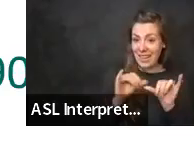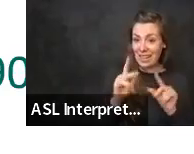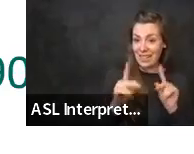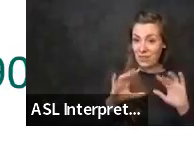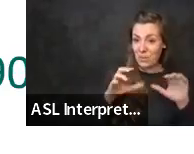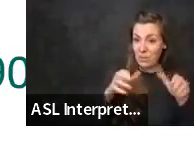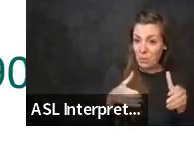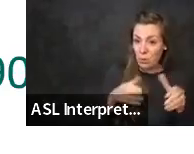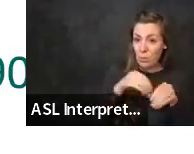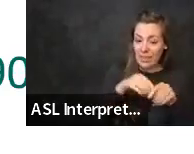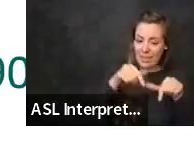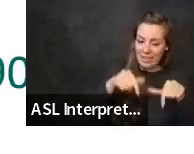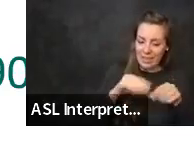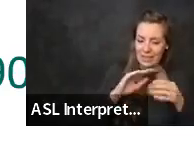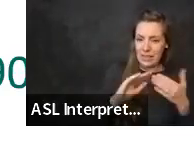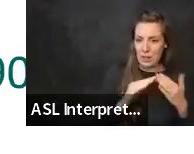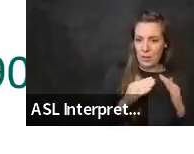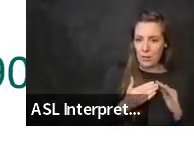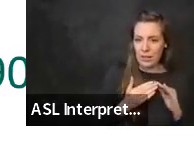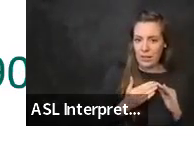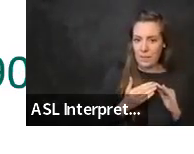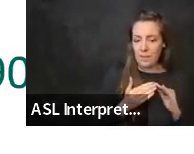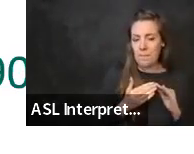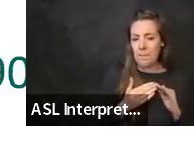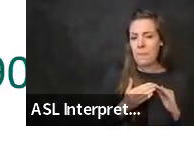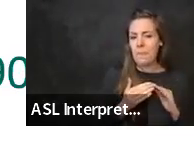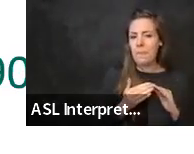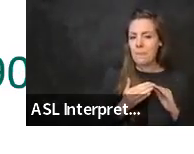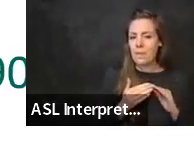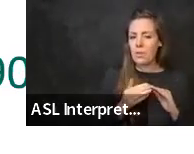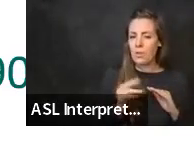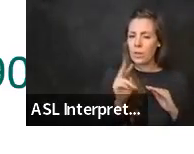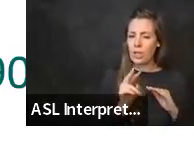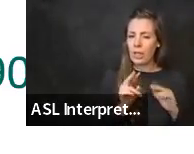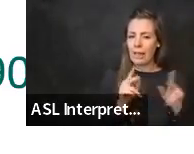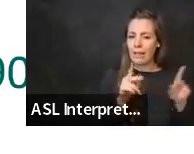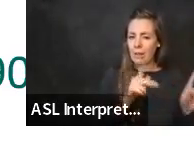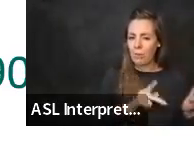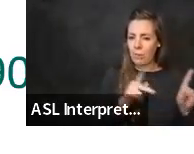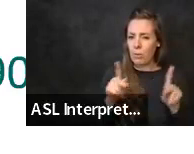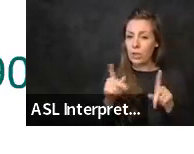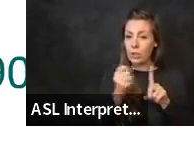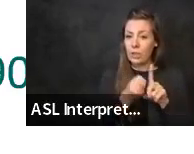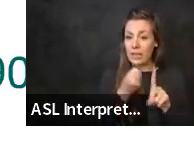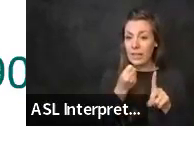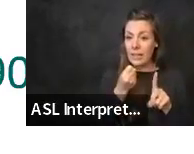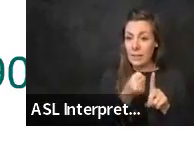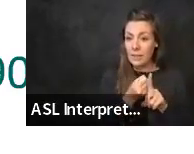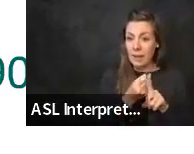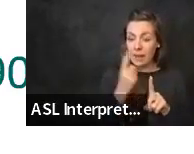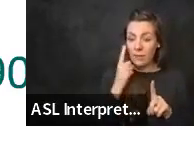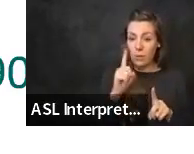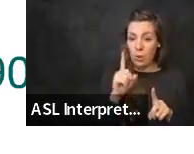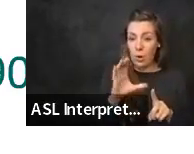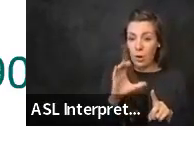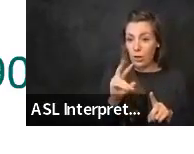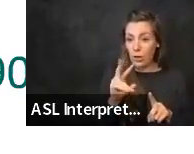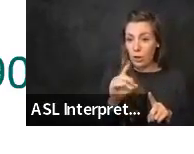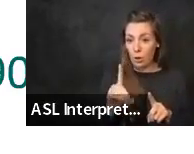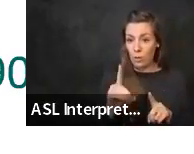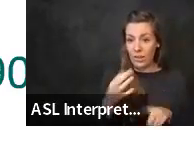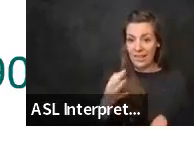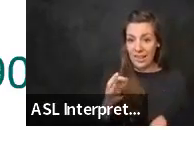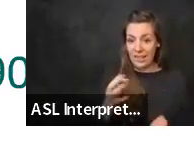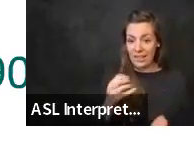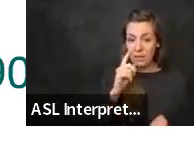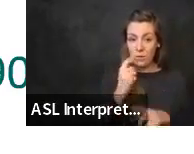community. So it's looking at the proportional impact of COVID-19 on each racial ethnic